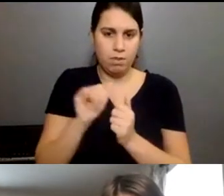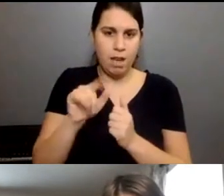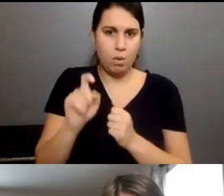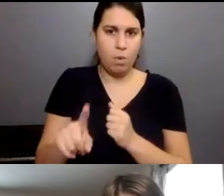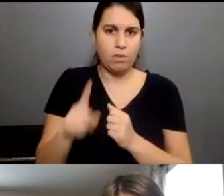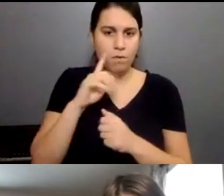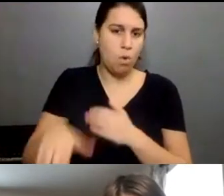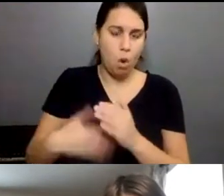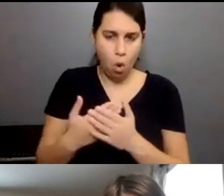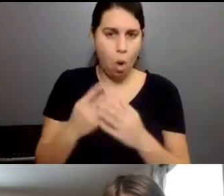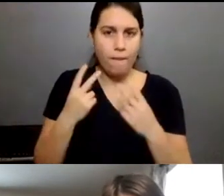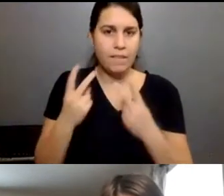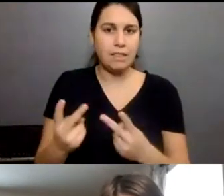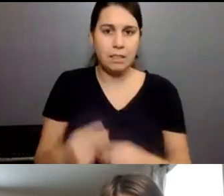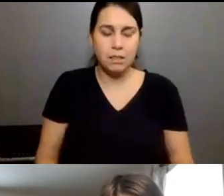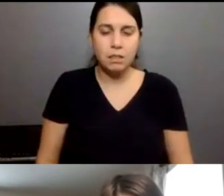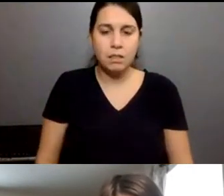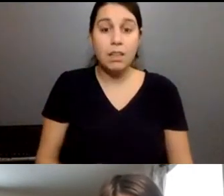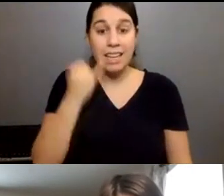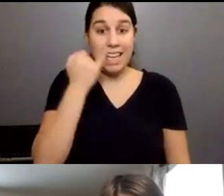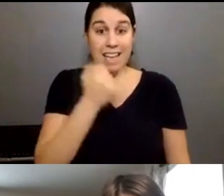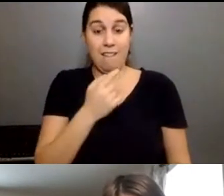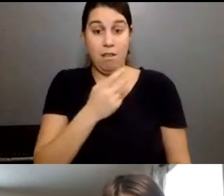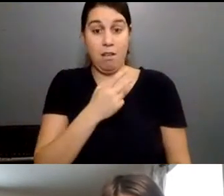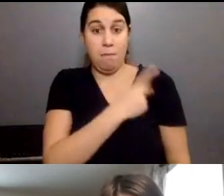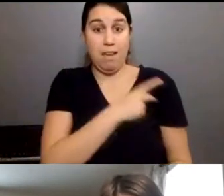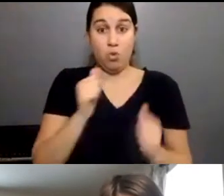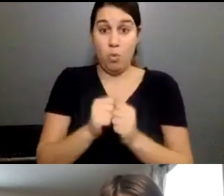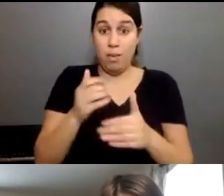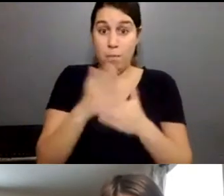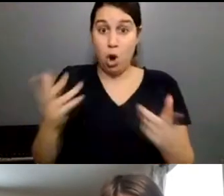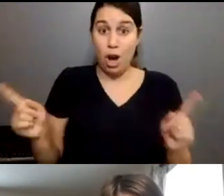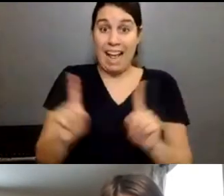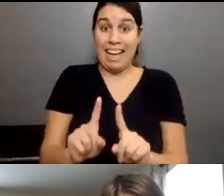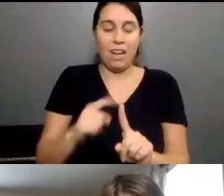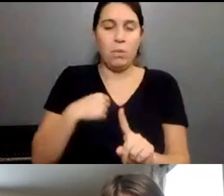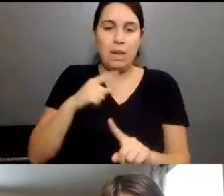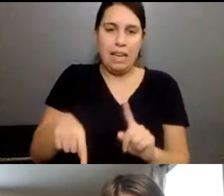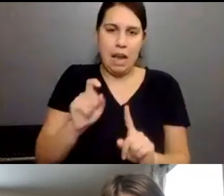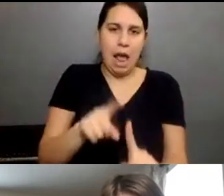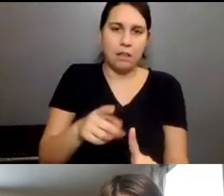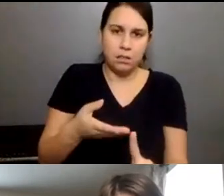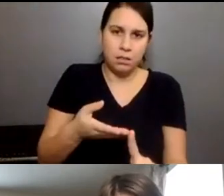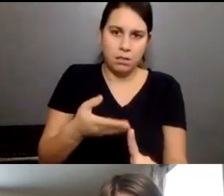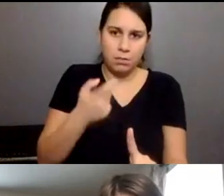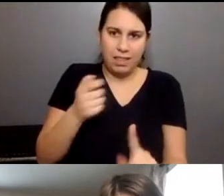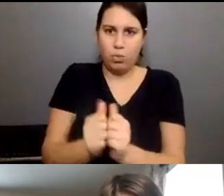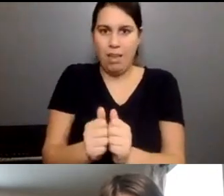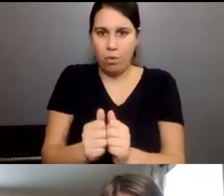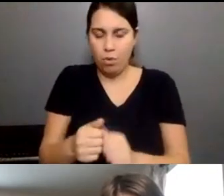Sometimes if the partner comes in with the patient at that visit, you can't really ask it. But